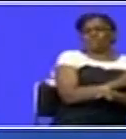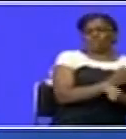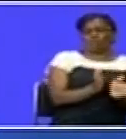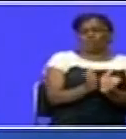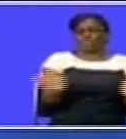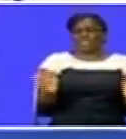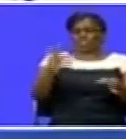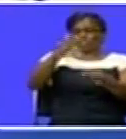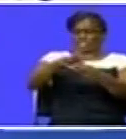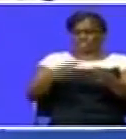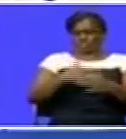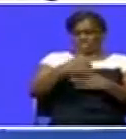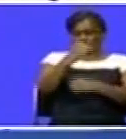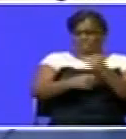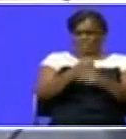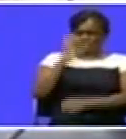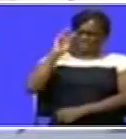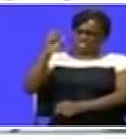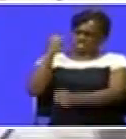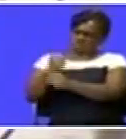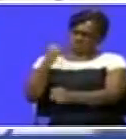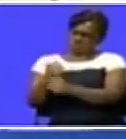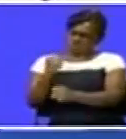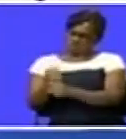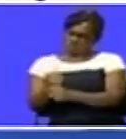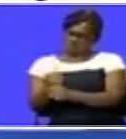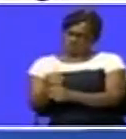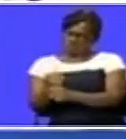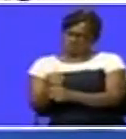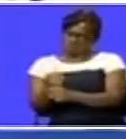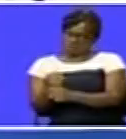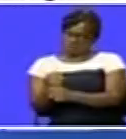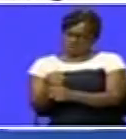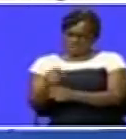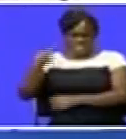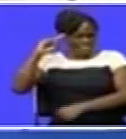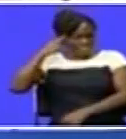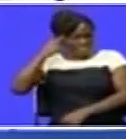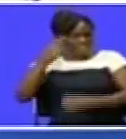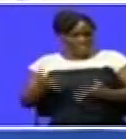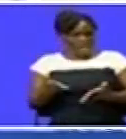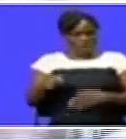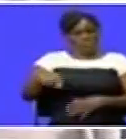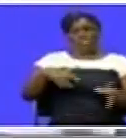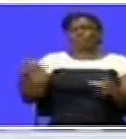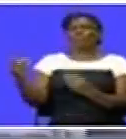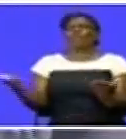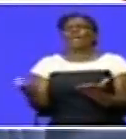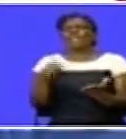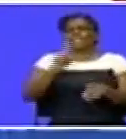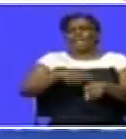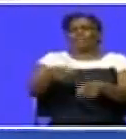general election. Hebu angalia ile kazi wamefanya kama wamefungwa mkono moja. Na ufikirie sahi tunawenda wapi wakati wanafunguliwa